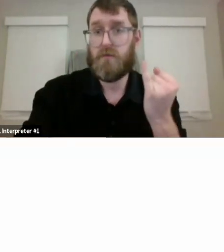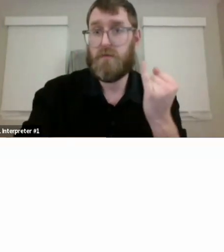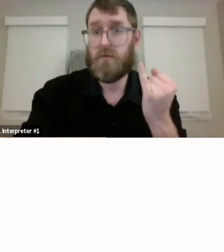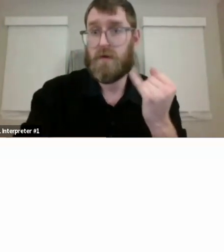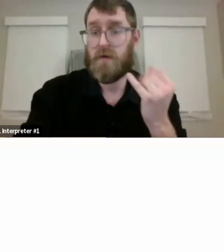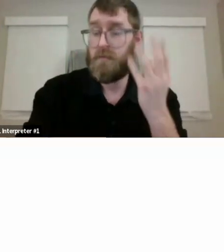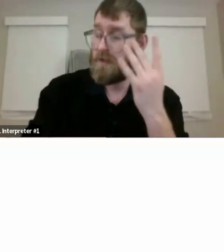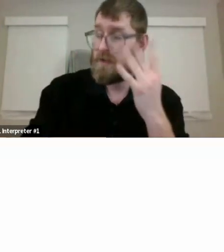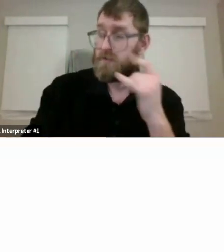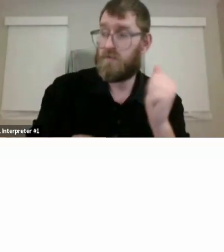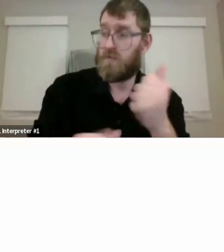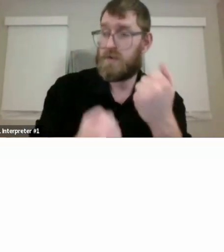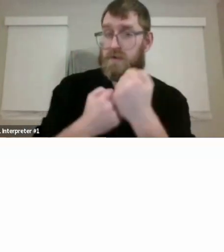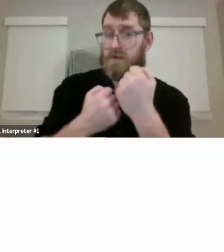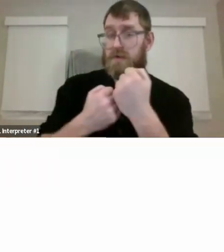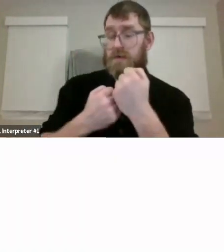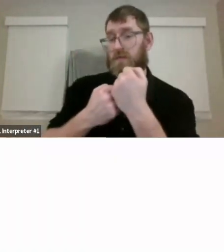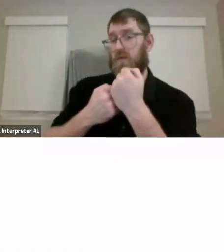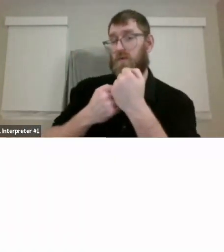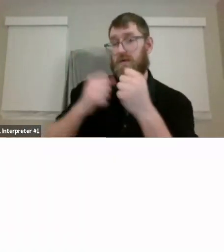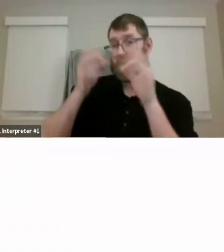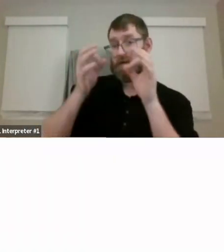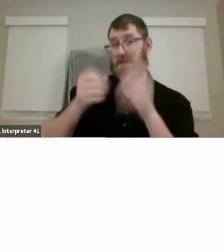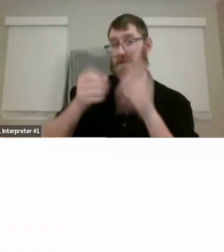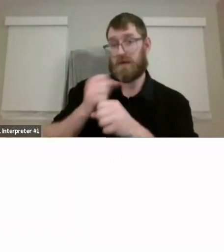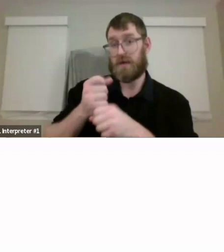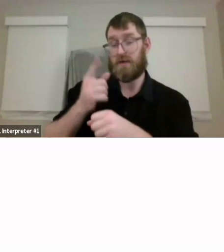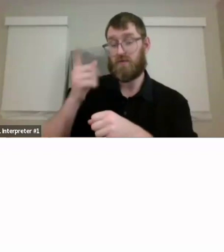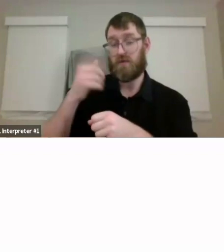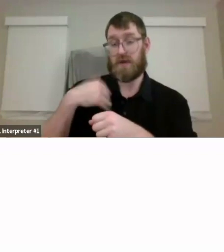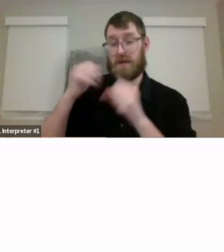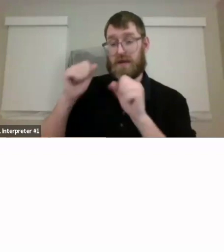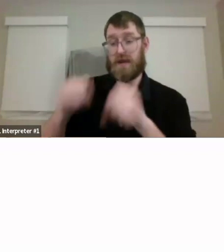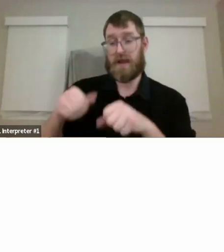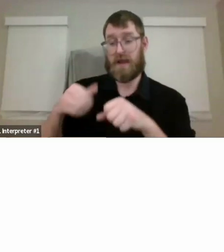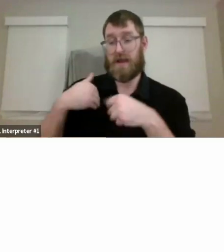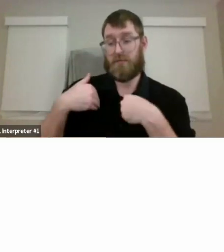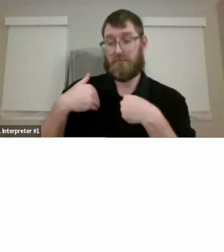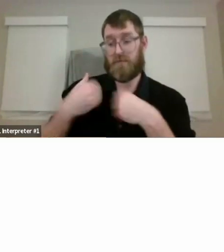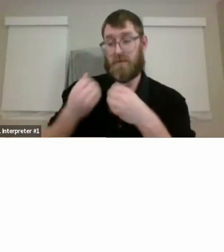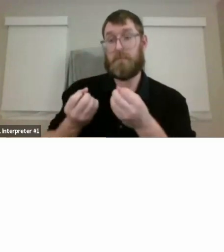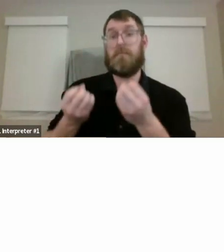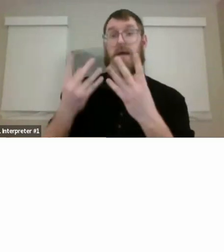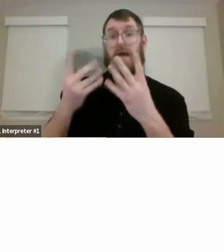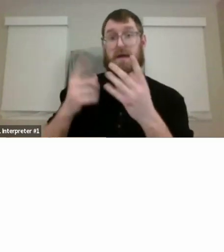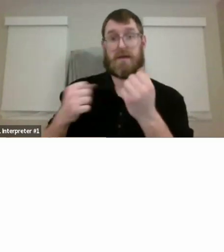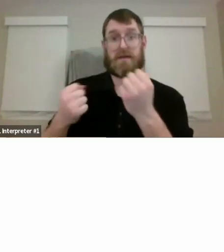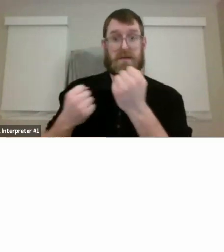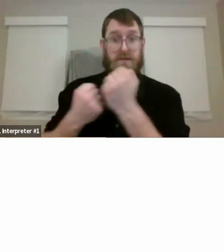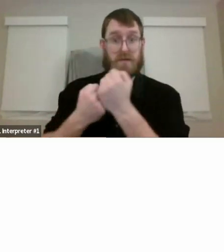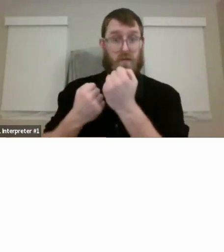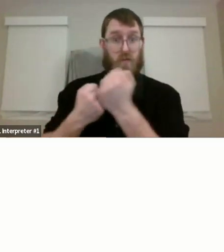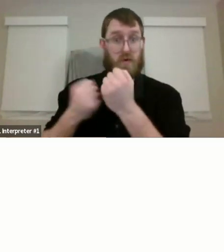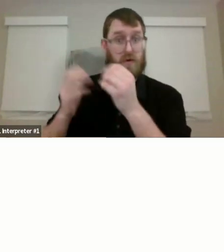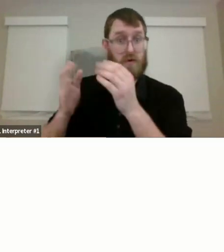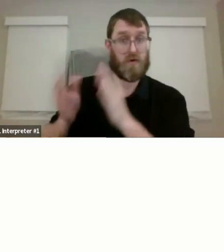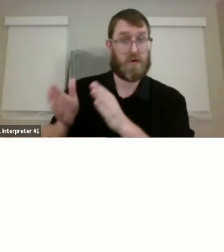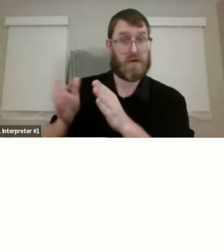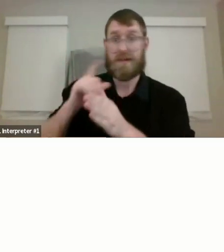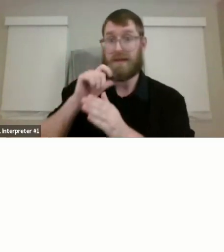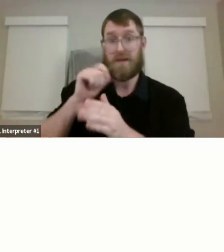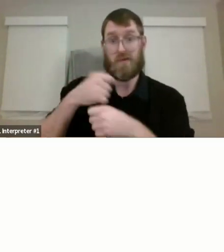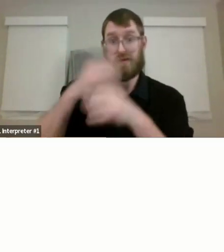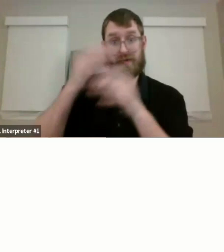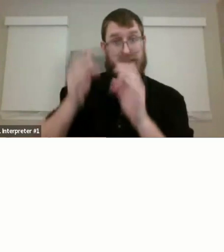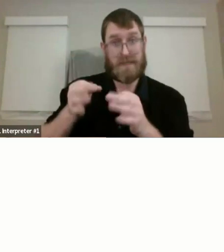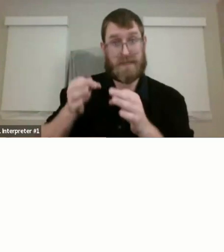because with supported decision-making, you can have multiple supporters. The supporters aren't the ones who make the decision. So they're